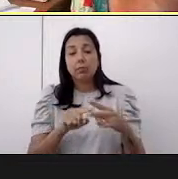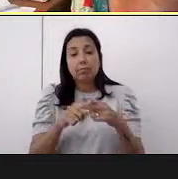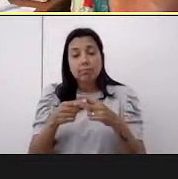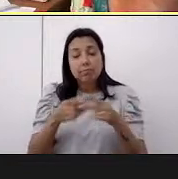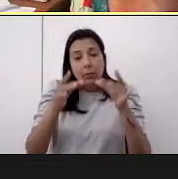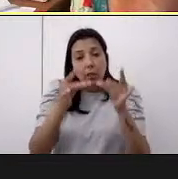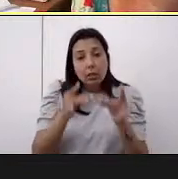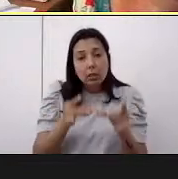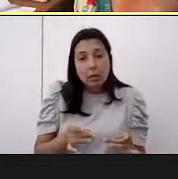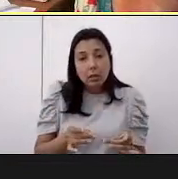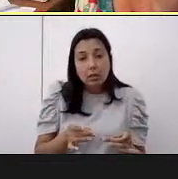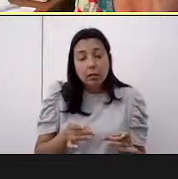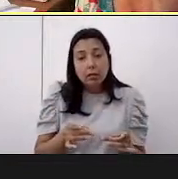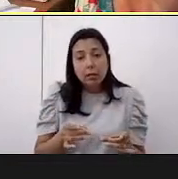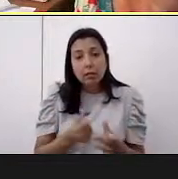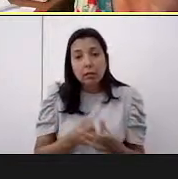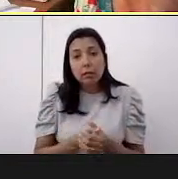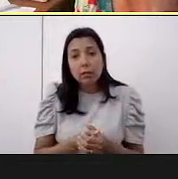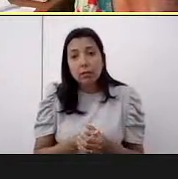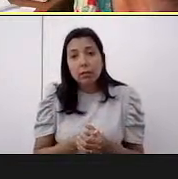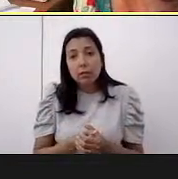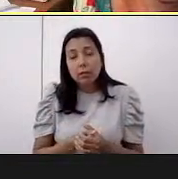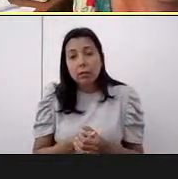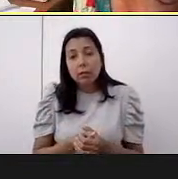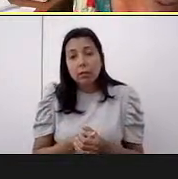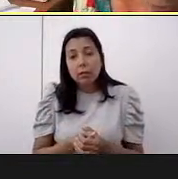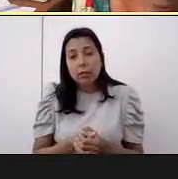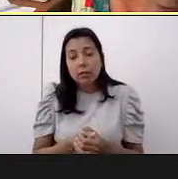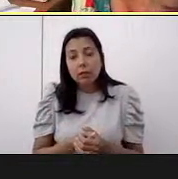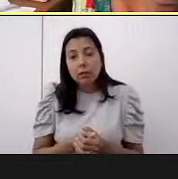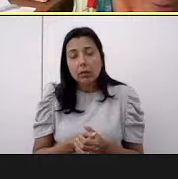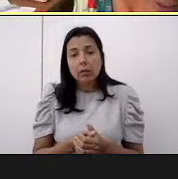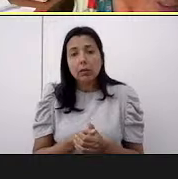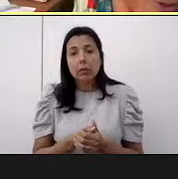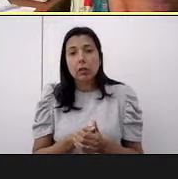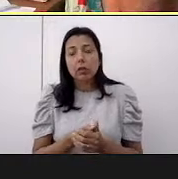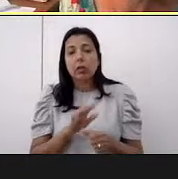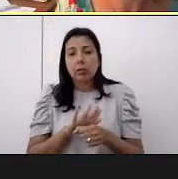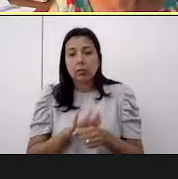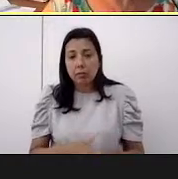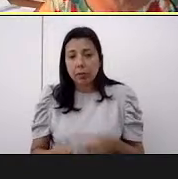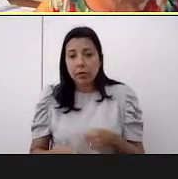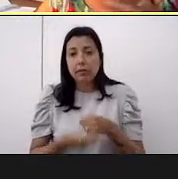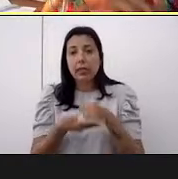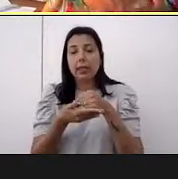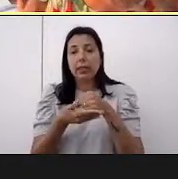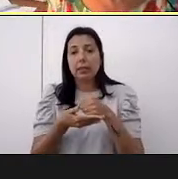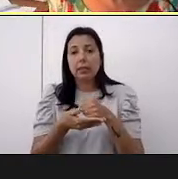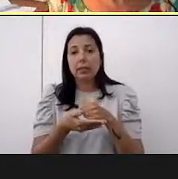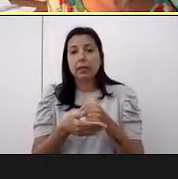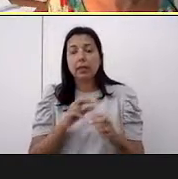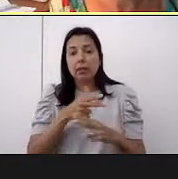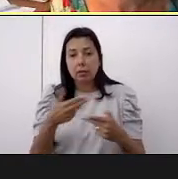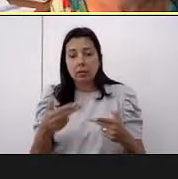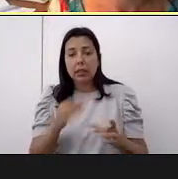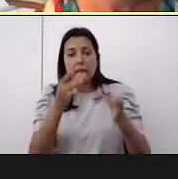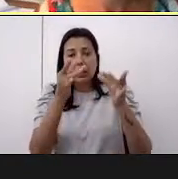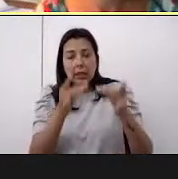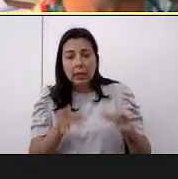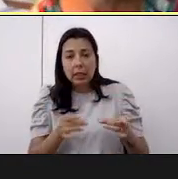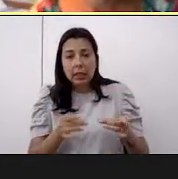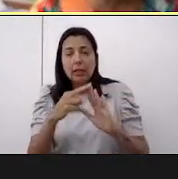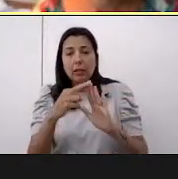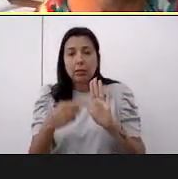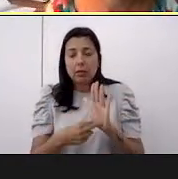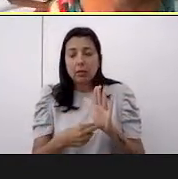voluntary sustainability standards, which is a special regulation tools which takes more and more importance in the